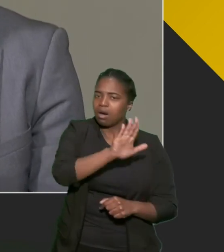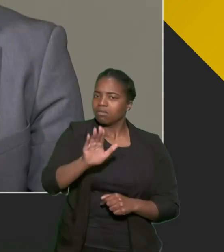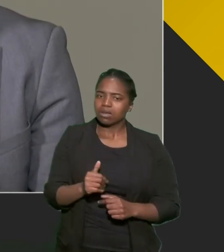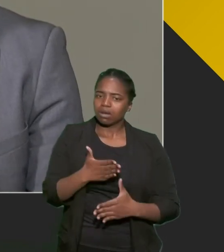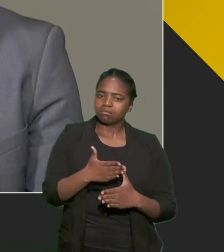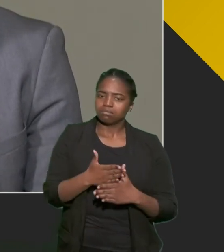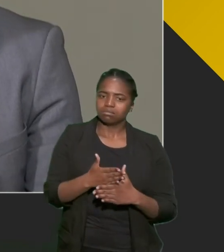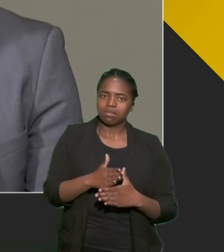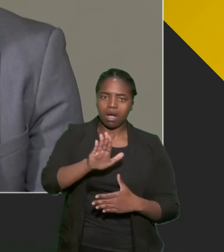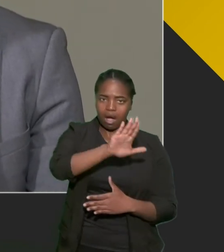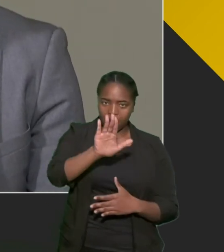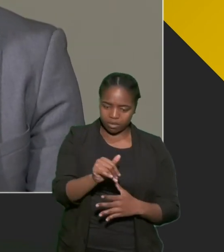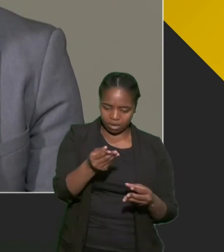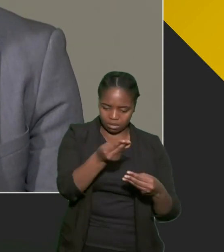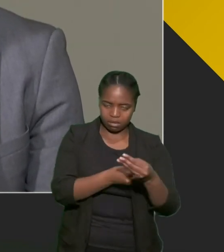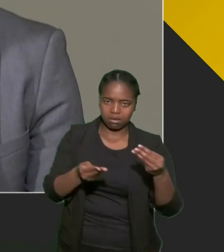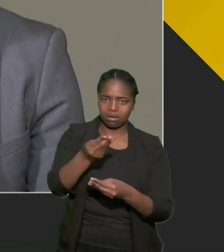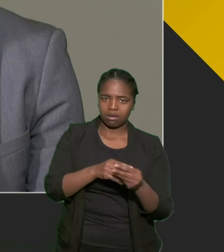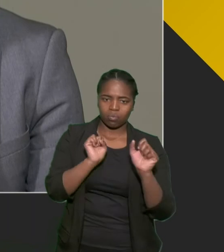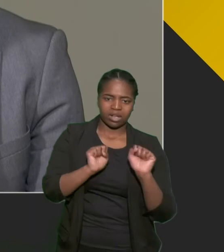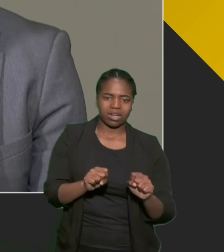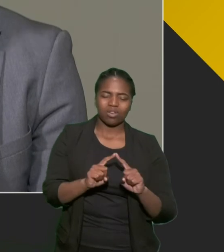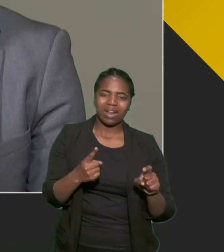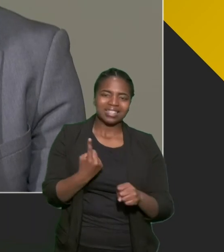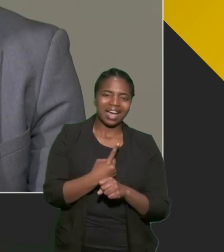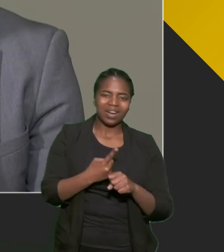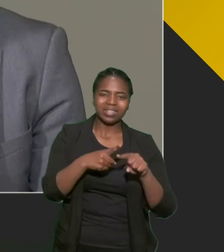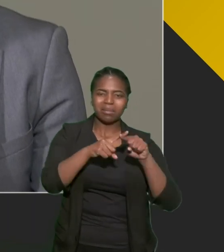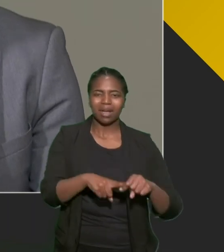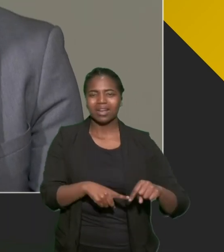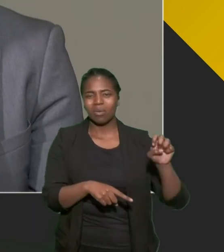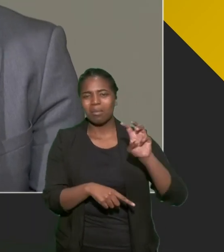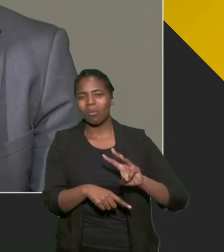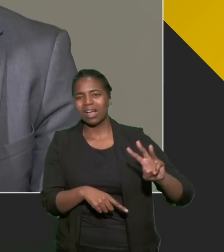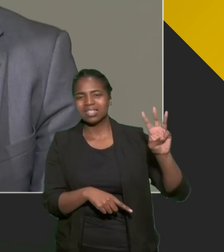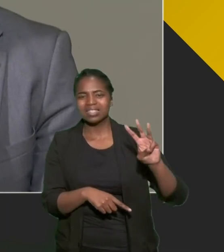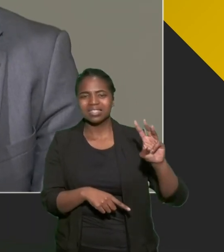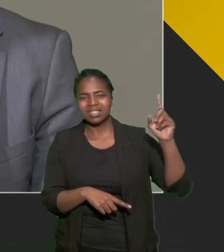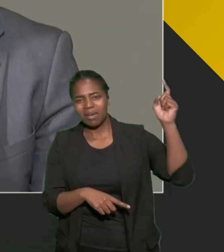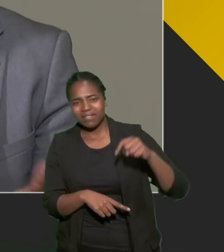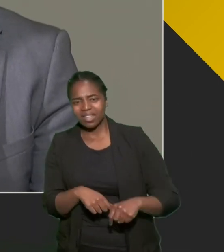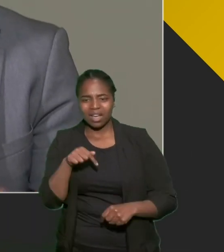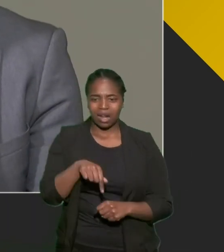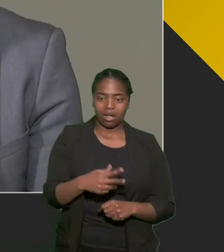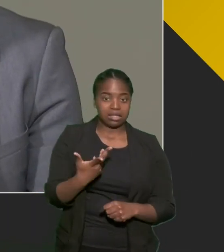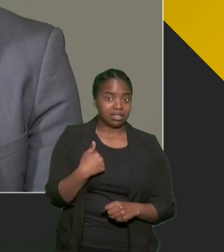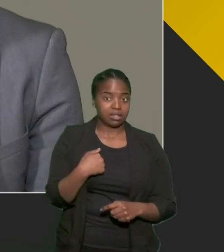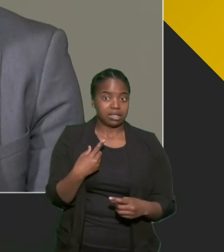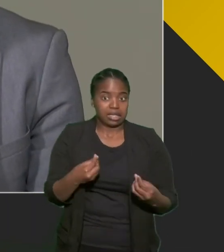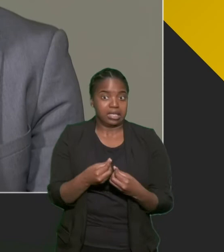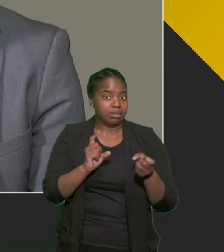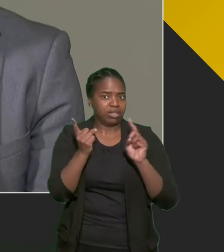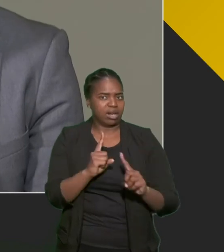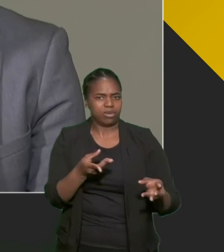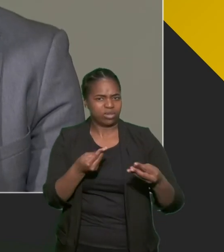to trade among each other as African countries instead of always relying on the West to come in as if they have something special